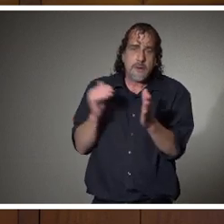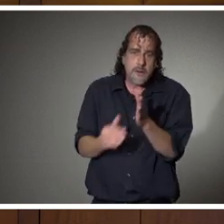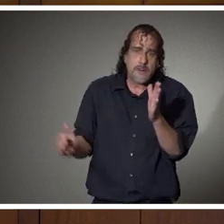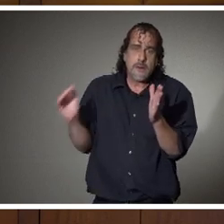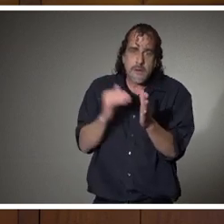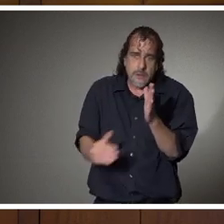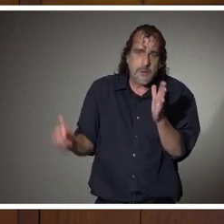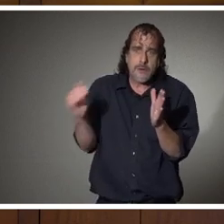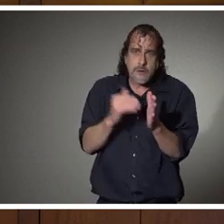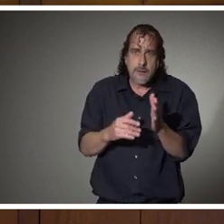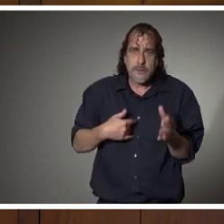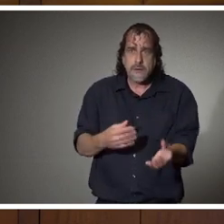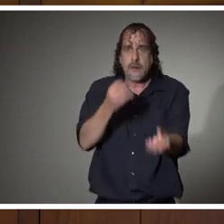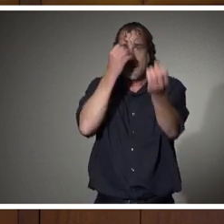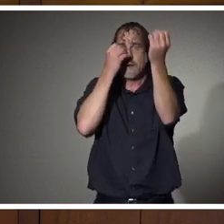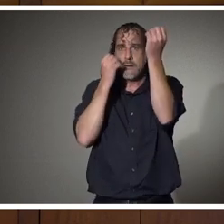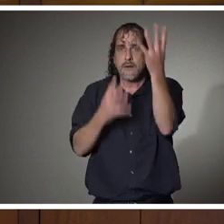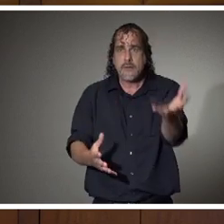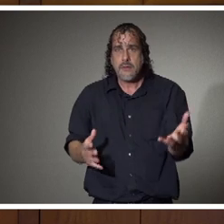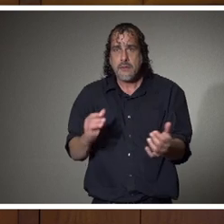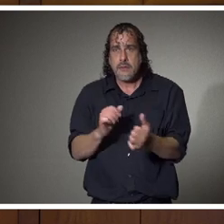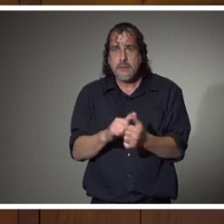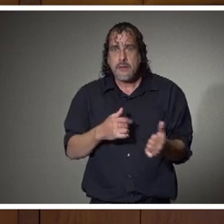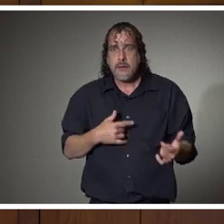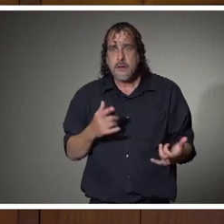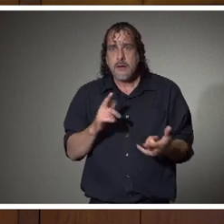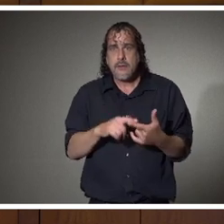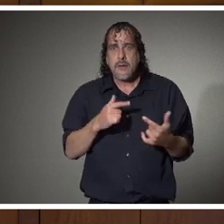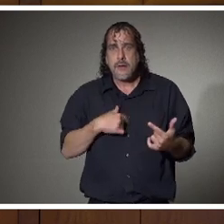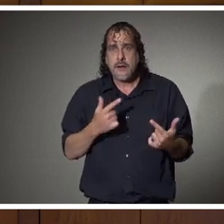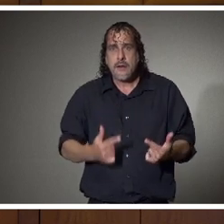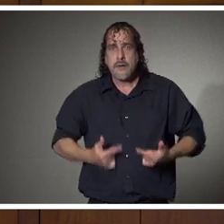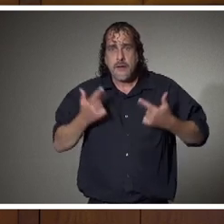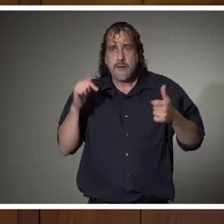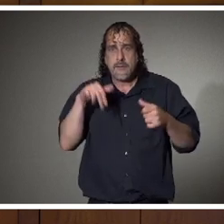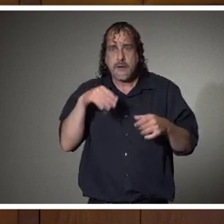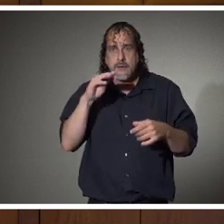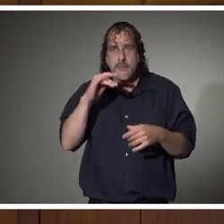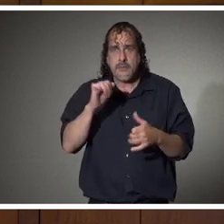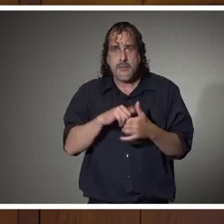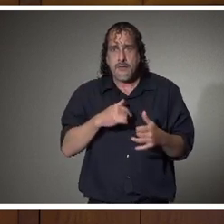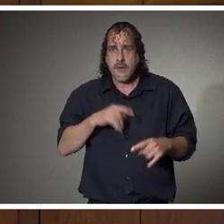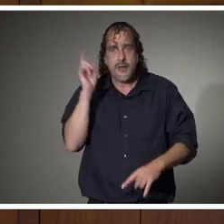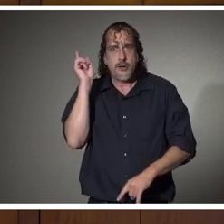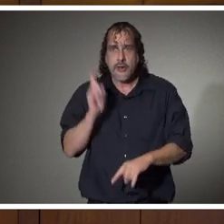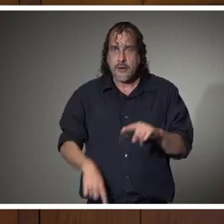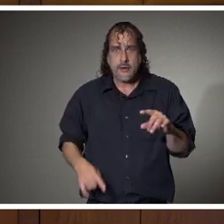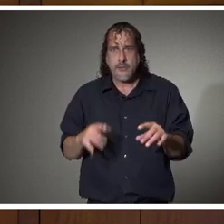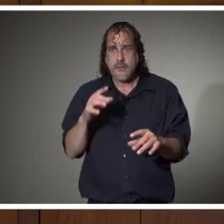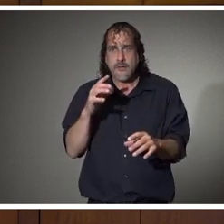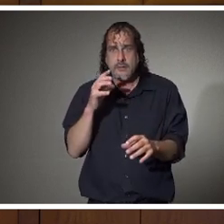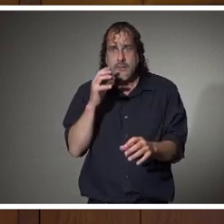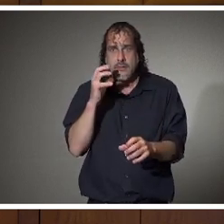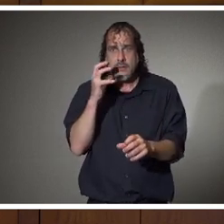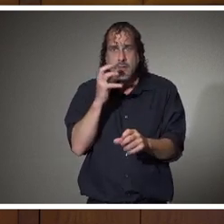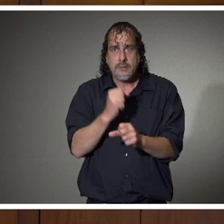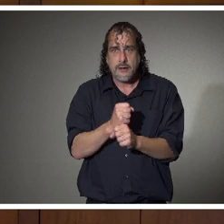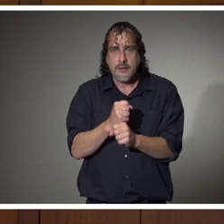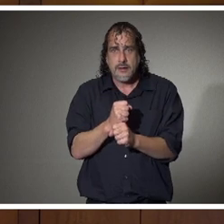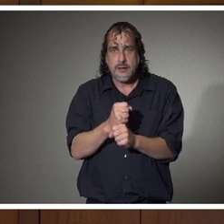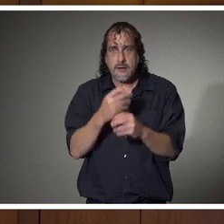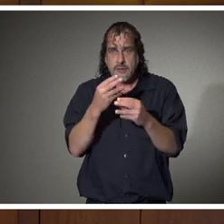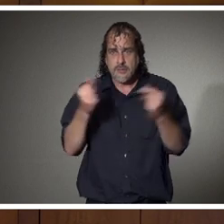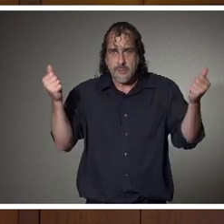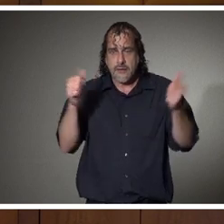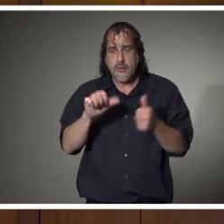They say they don't care what happens in another state. They vote here in Mississippi, and they have not been able to get into it. So it's the same for thousands of